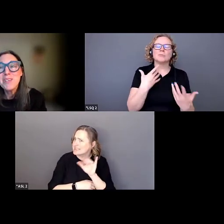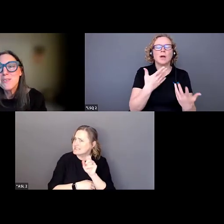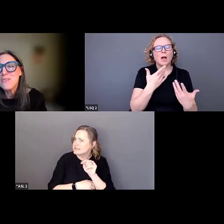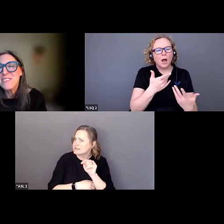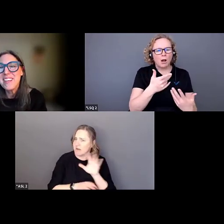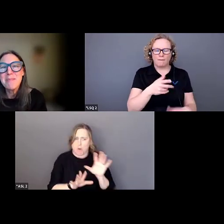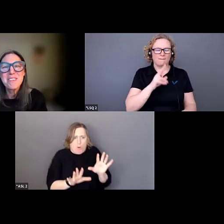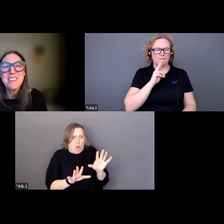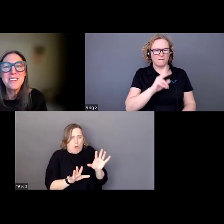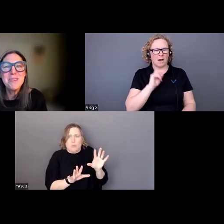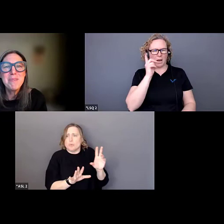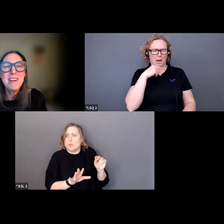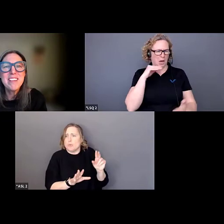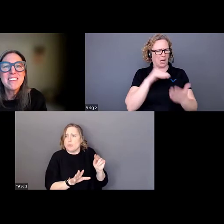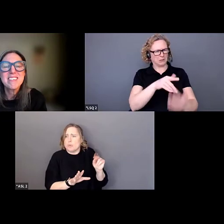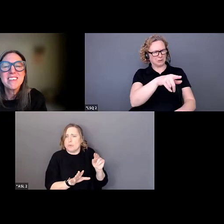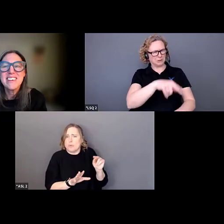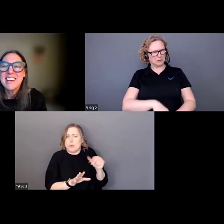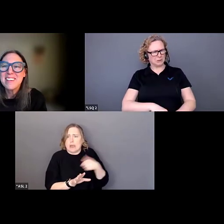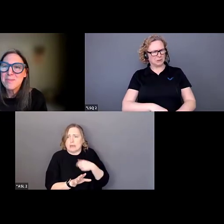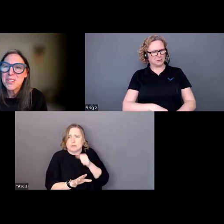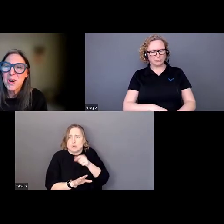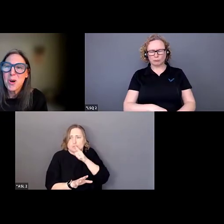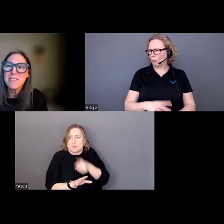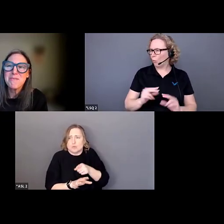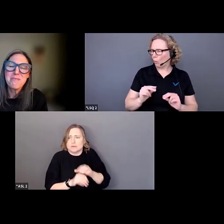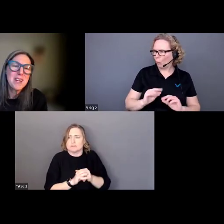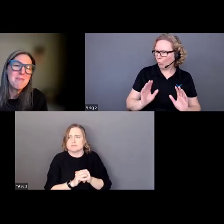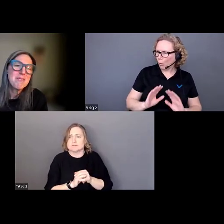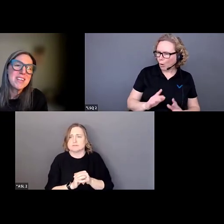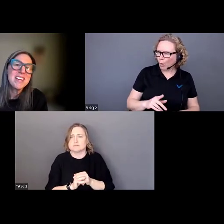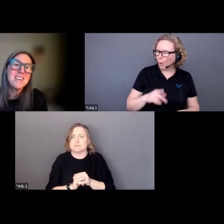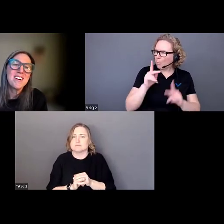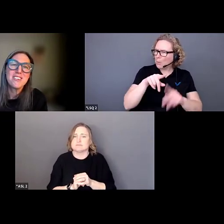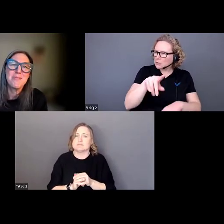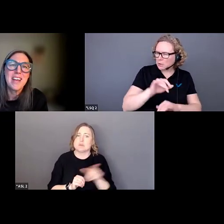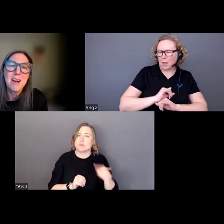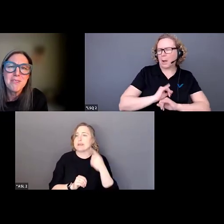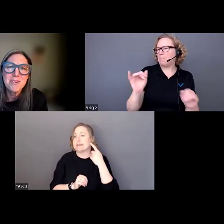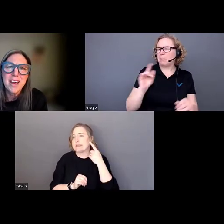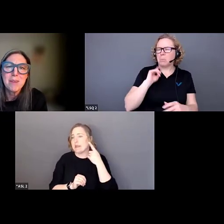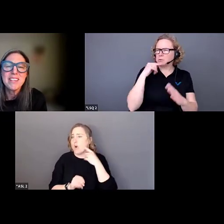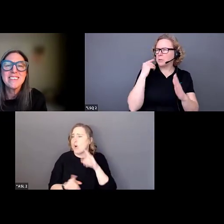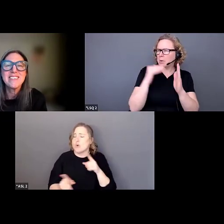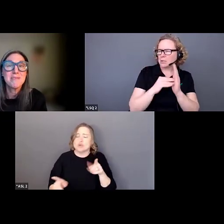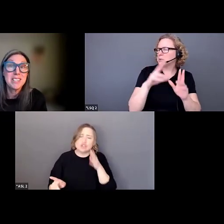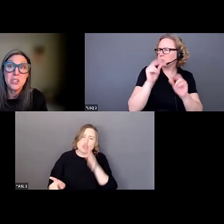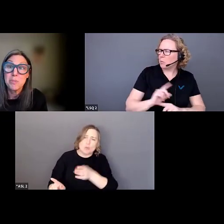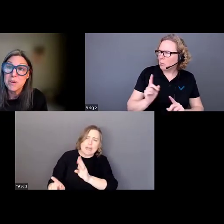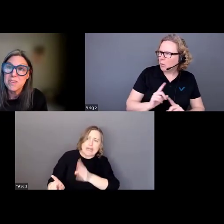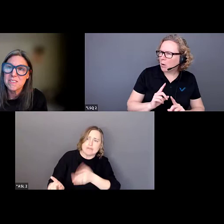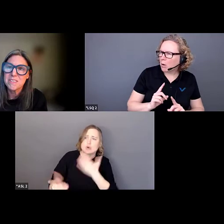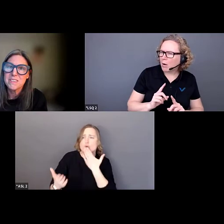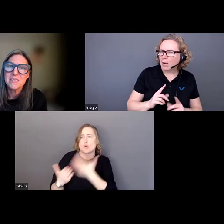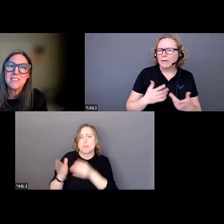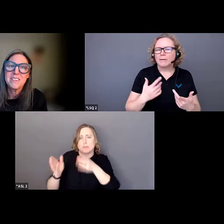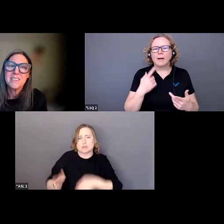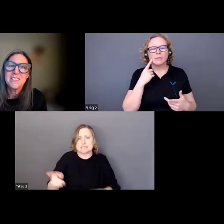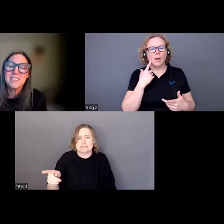that couldn't be true, that that person couldn't be racist. And some of the common frames we hear are, she would never do that because she's a really good